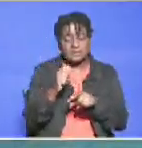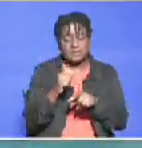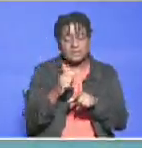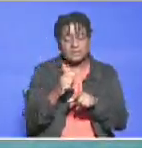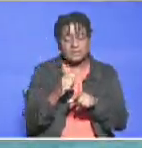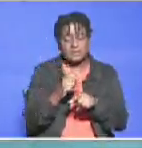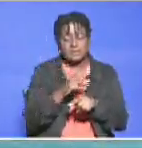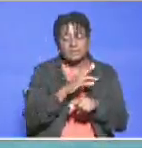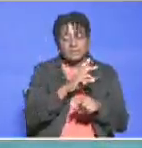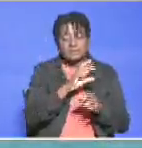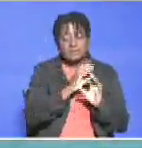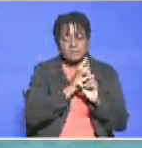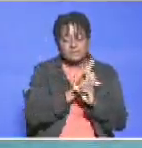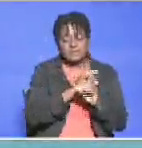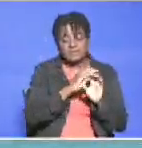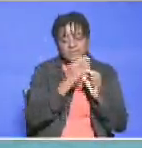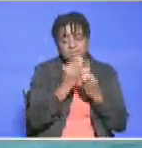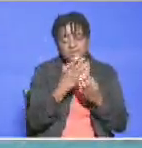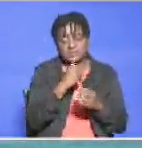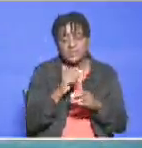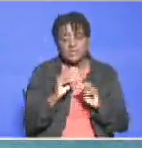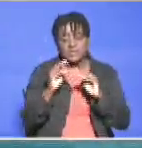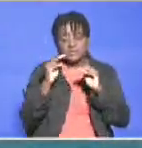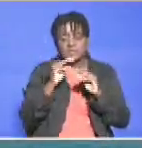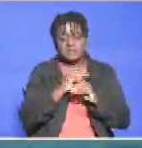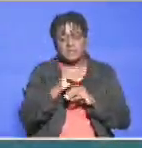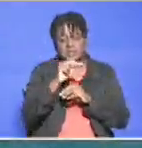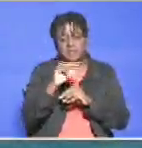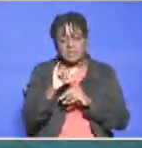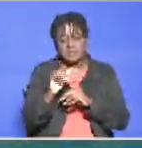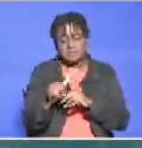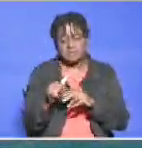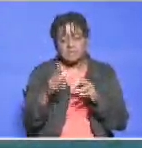investigate this crash. Tanya Smith-Cartwright for ZNS Network News.